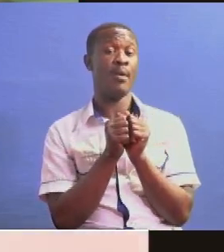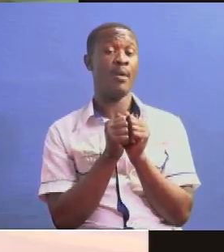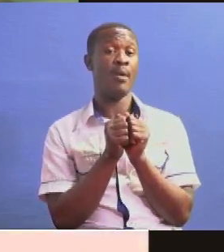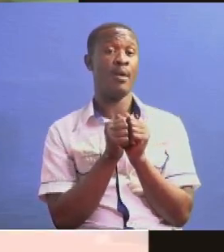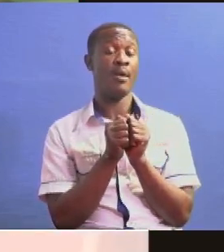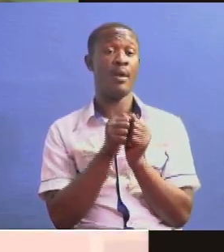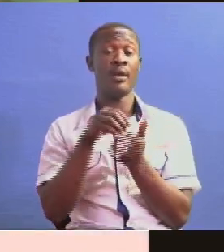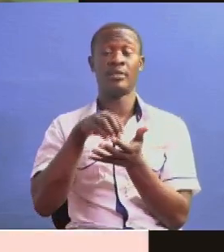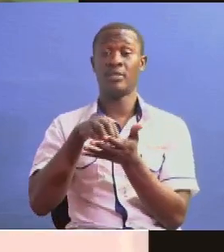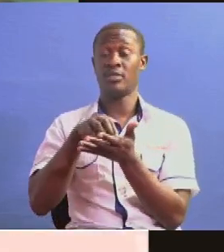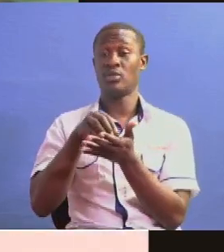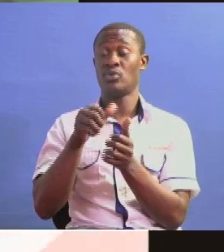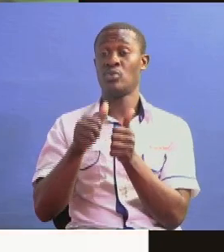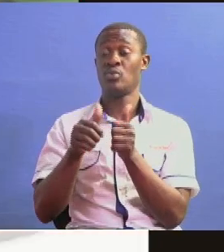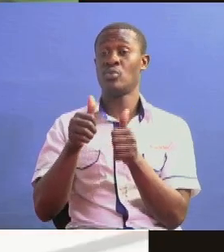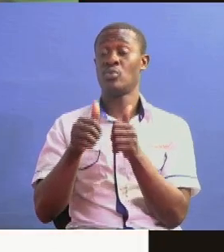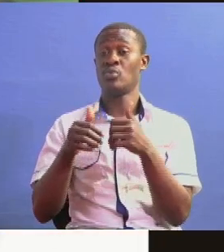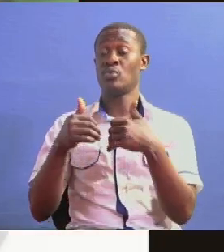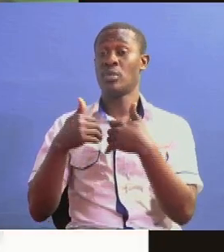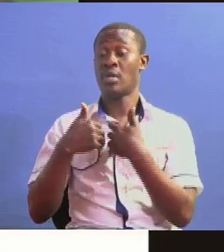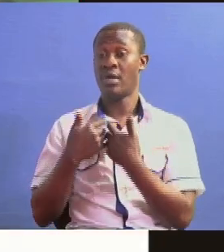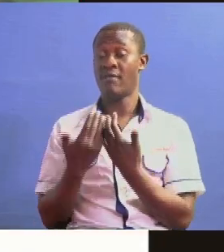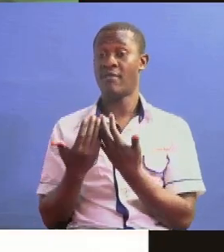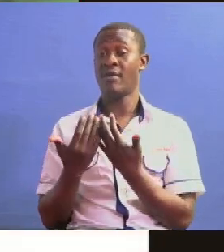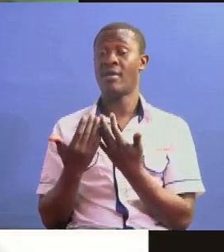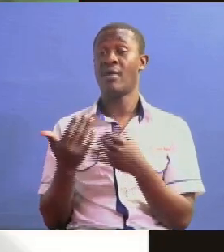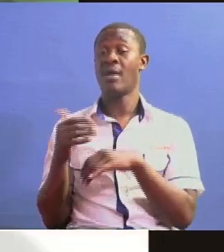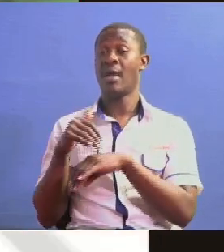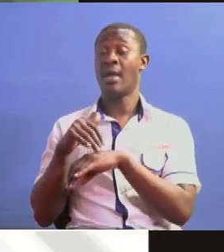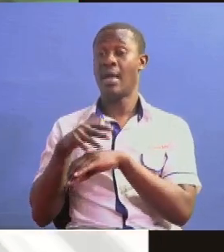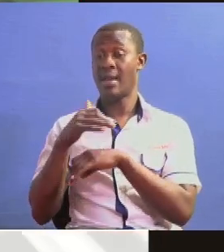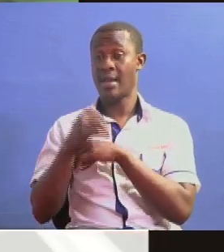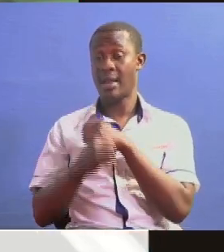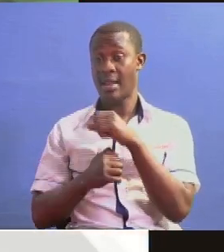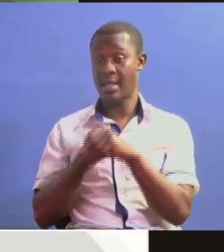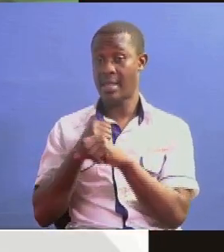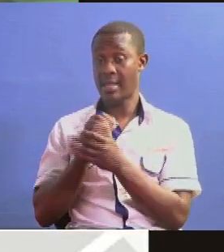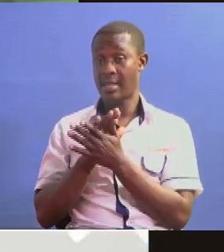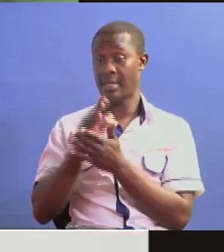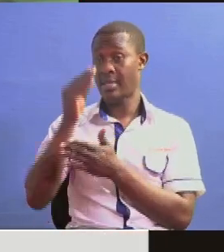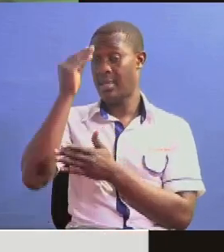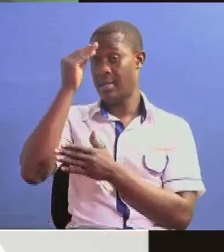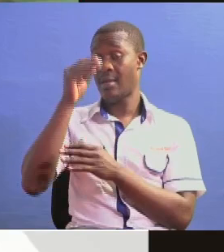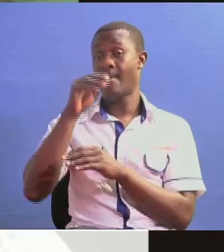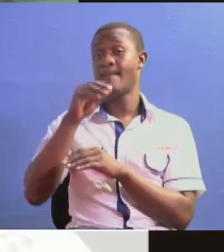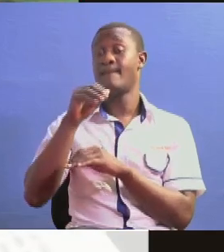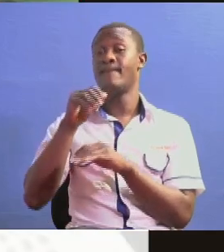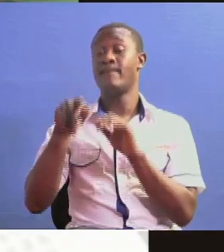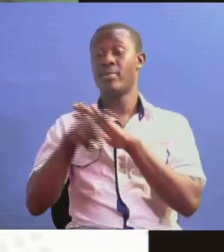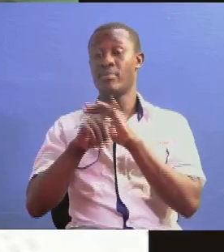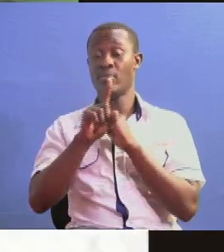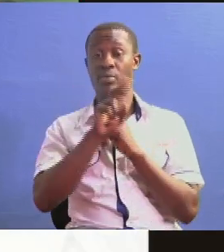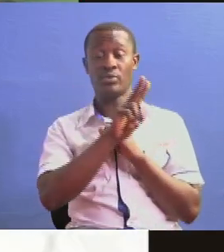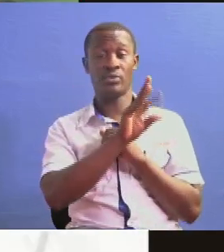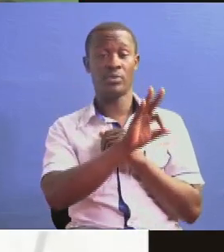a situation where we had early years education, which was pre-primary 1, pre-primary 2, grade 1,